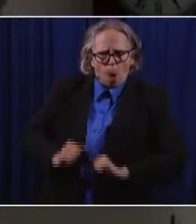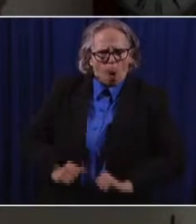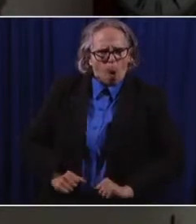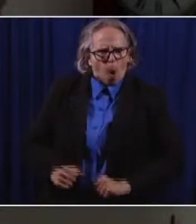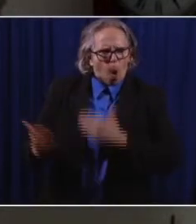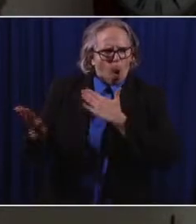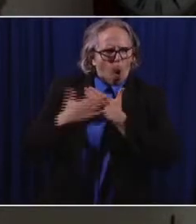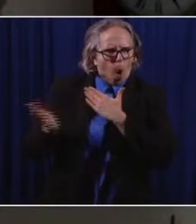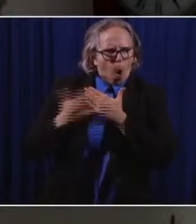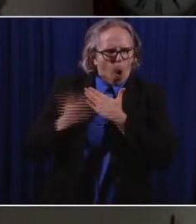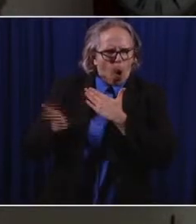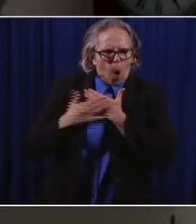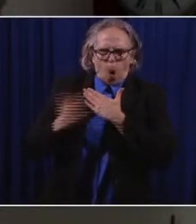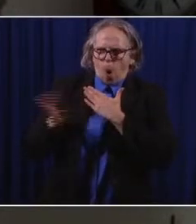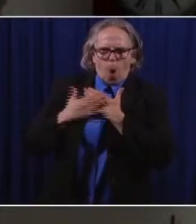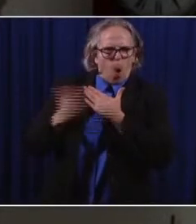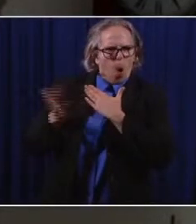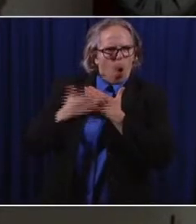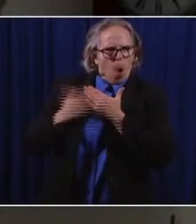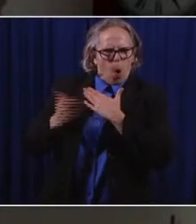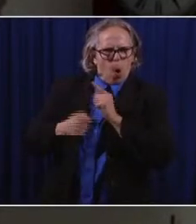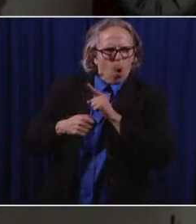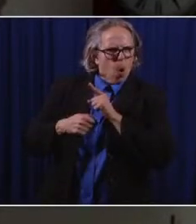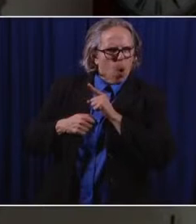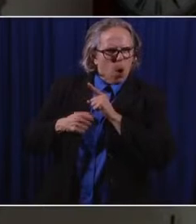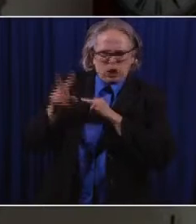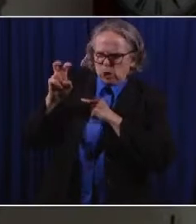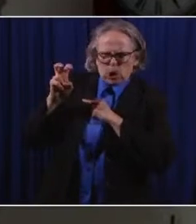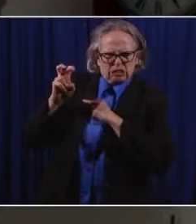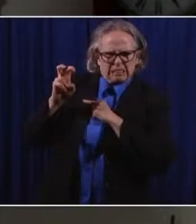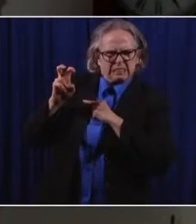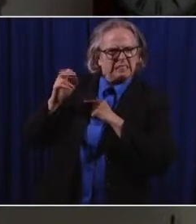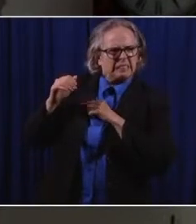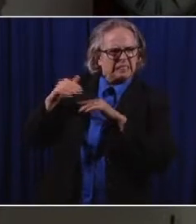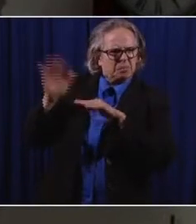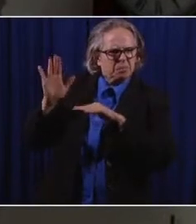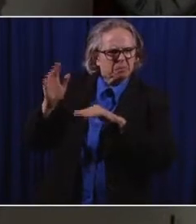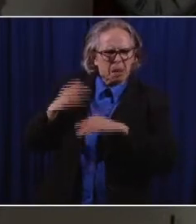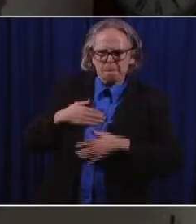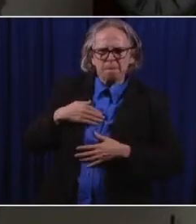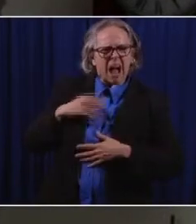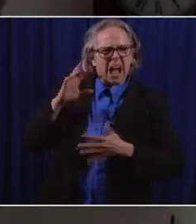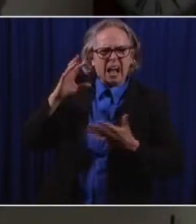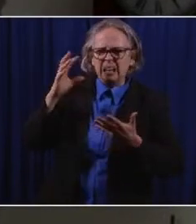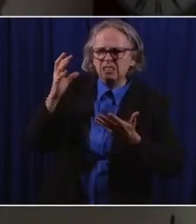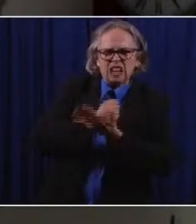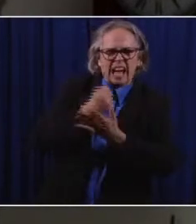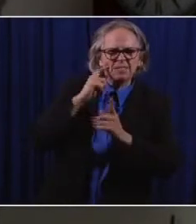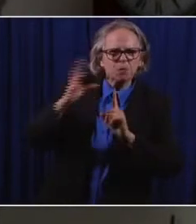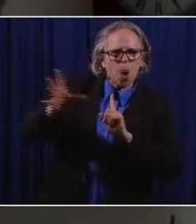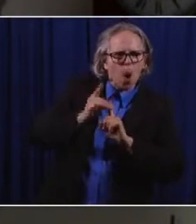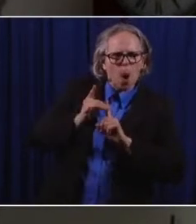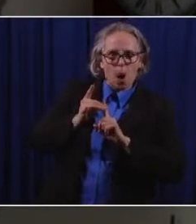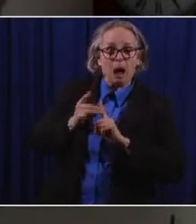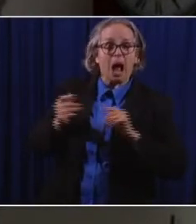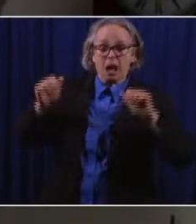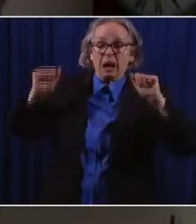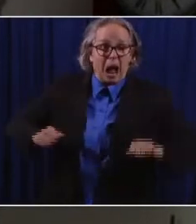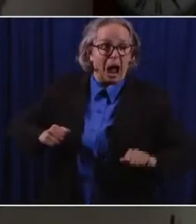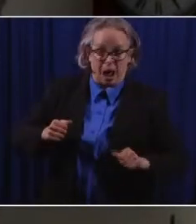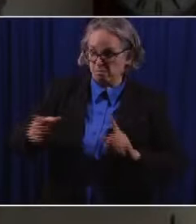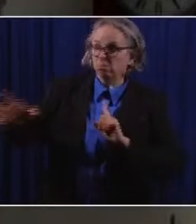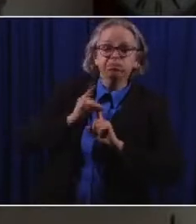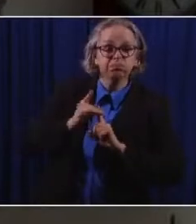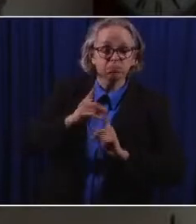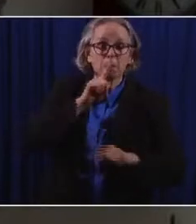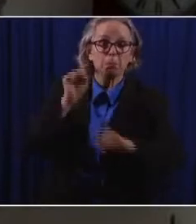it's an alert. You just have more problems, and your odds. This is all about what your odds are, because the problem is you don't know